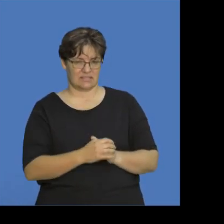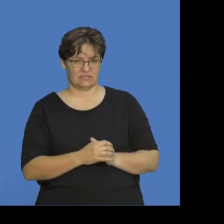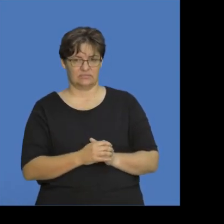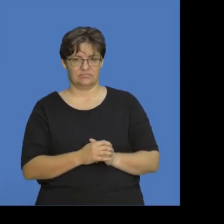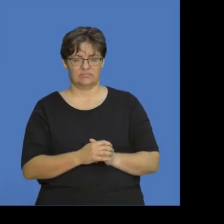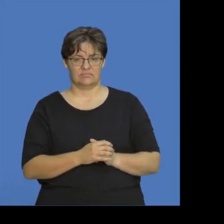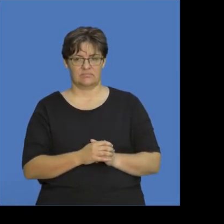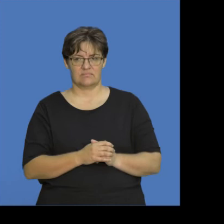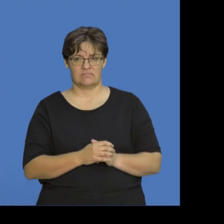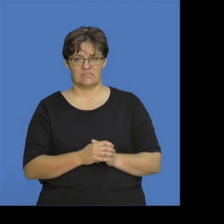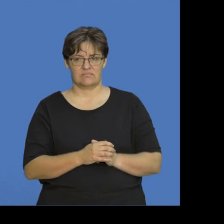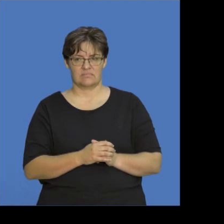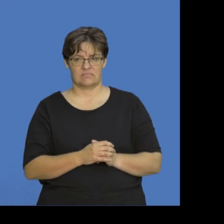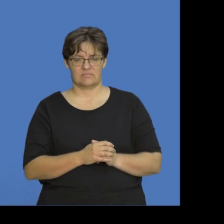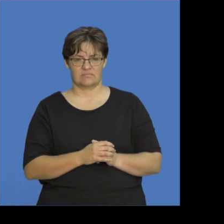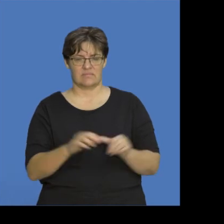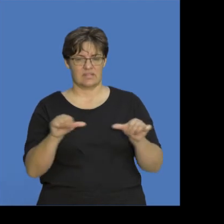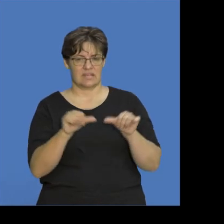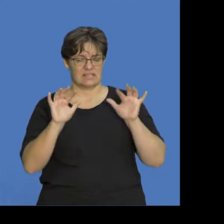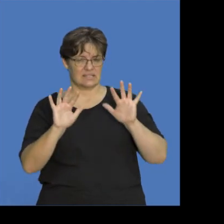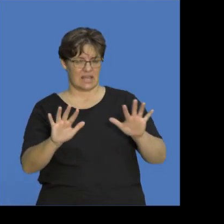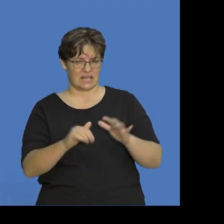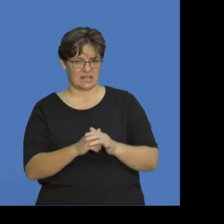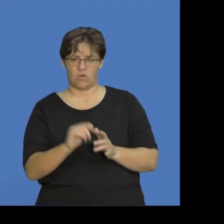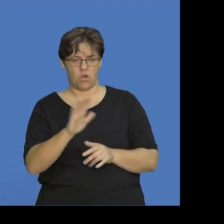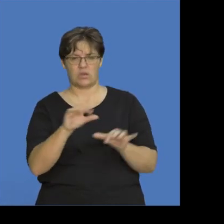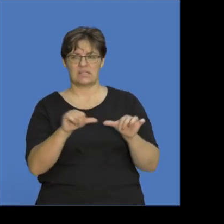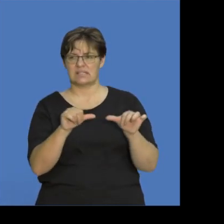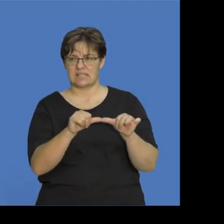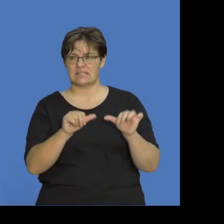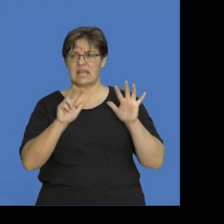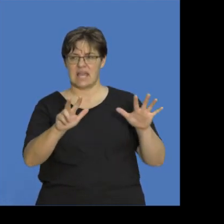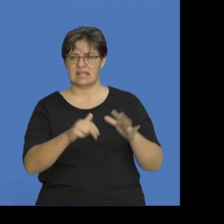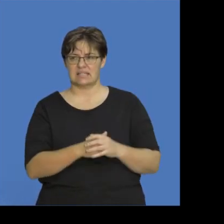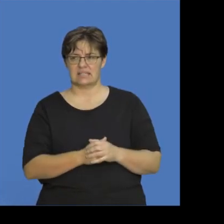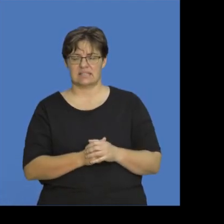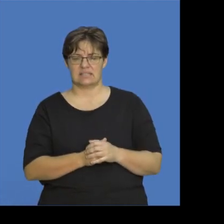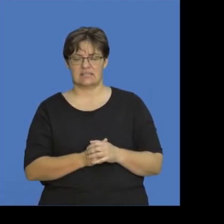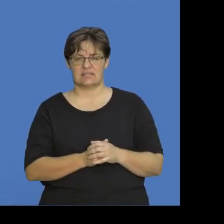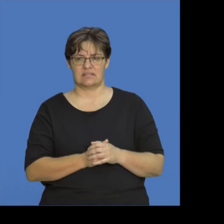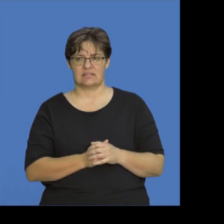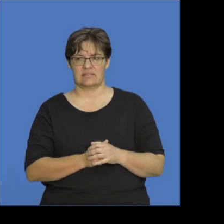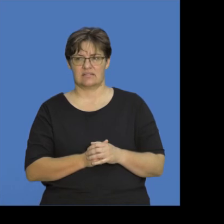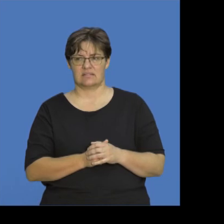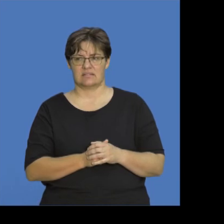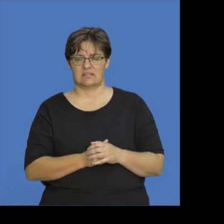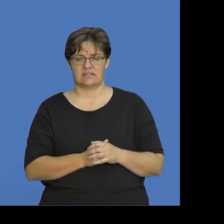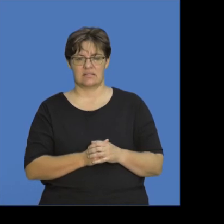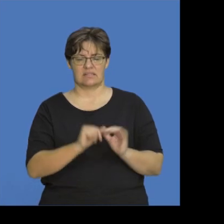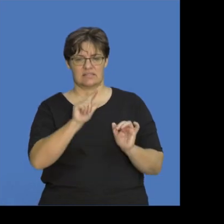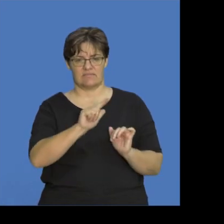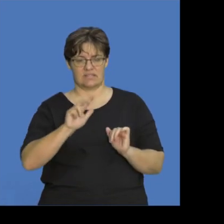to 80 there. There's the point. Size 10, not size 10, I go to size 8. Size